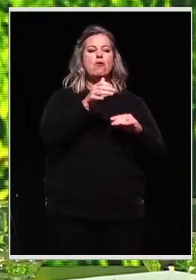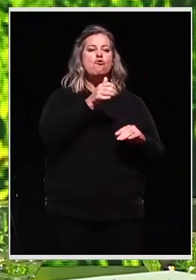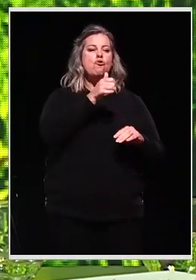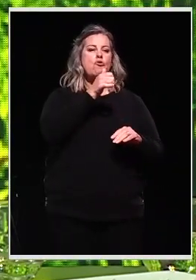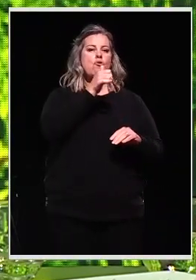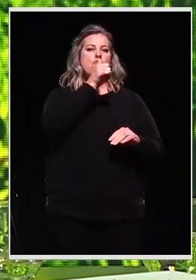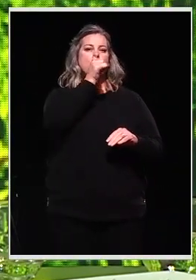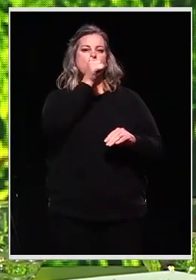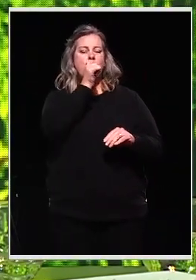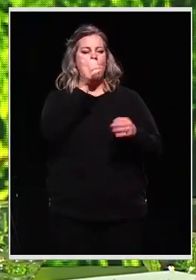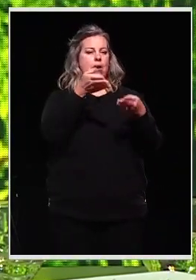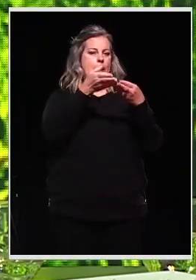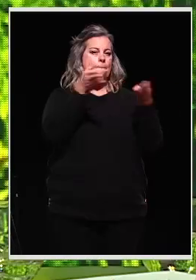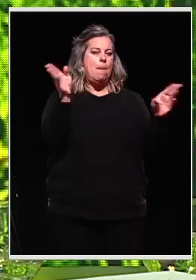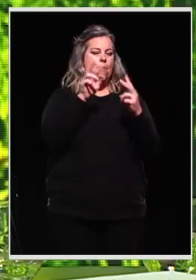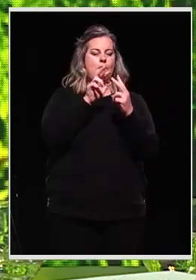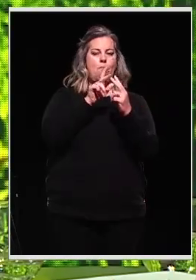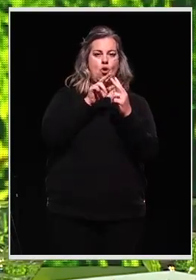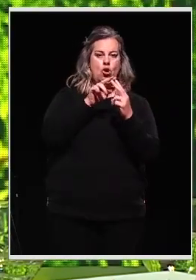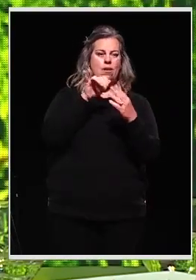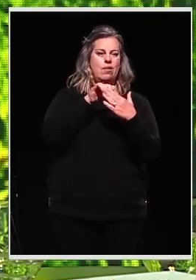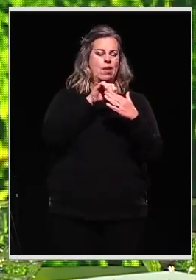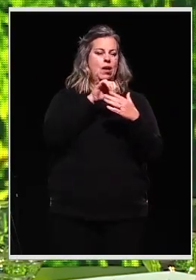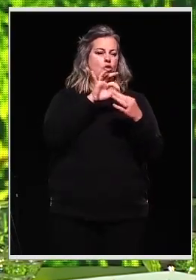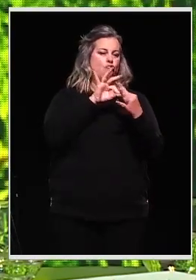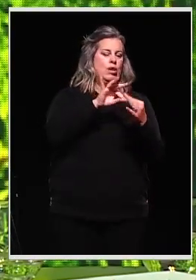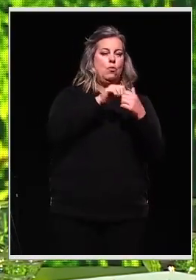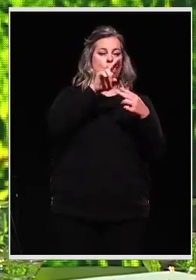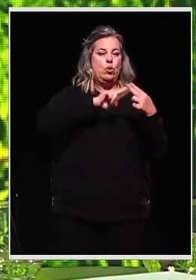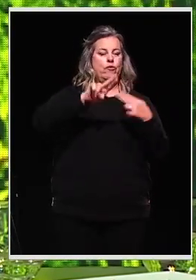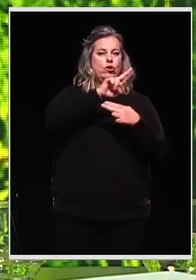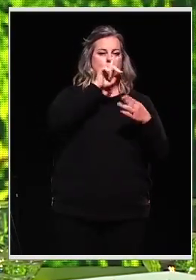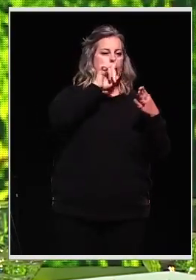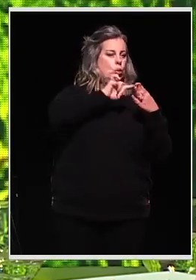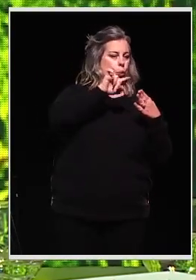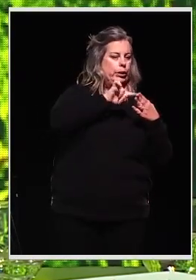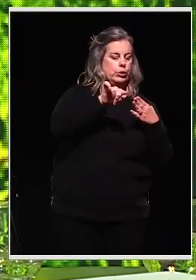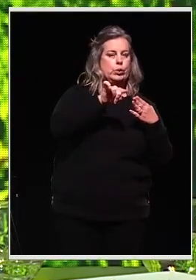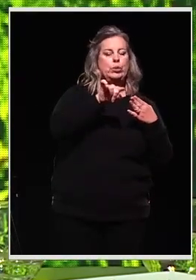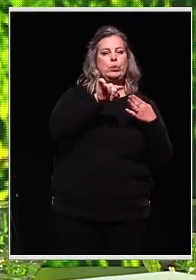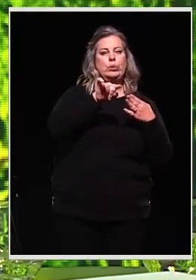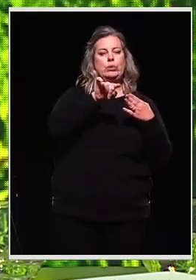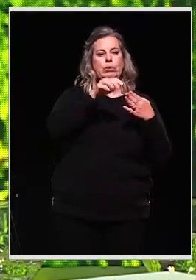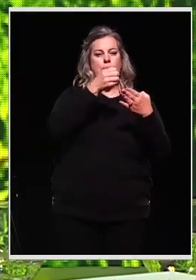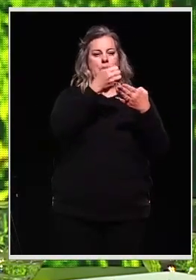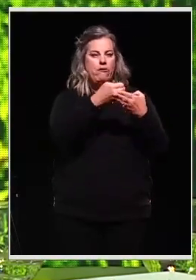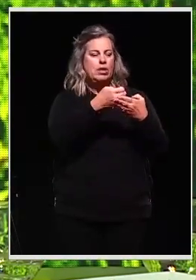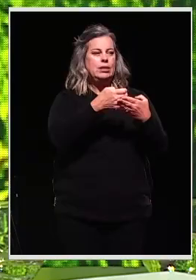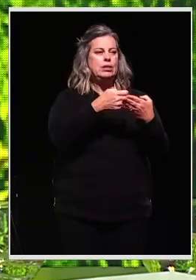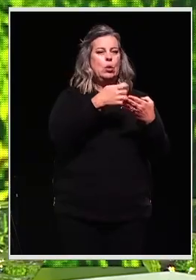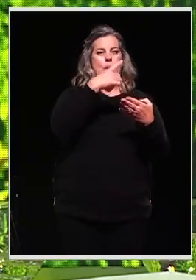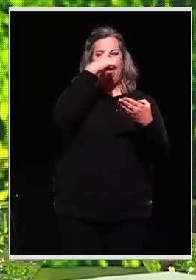private-public partnerships that are based in university research and evidence that I think are going to be the ones that help us